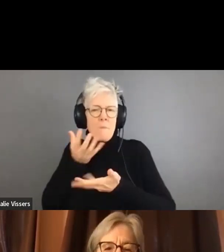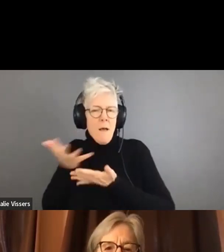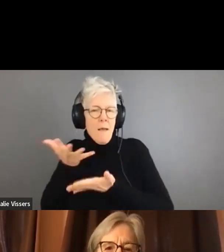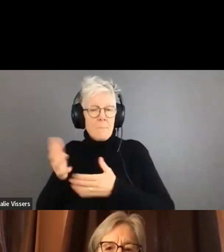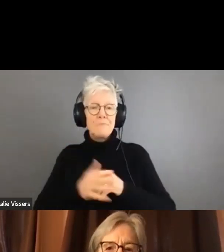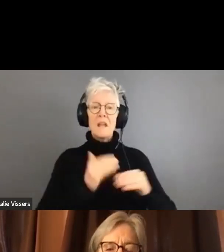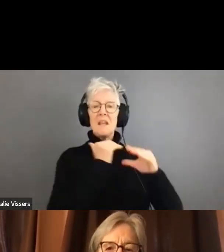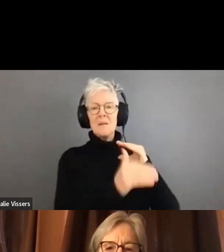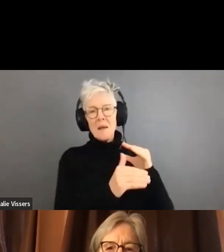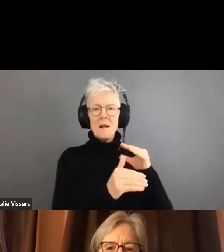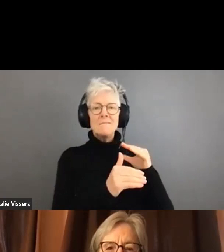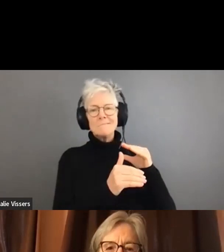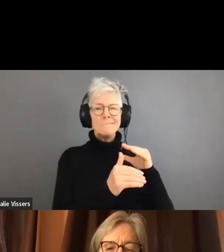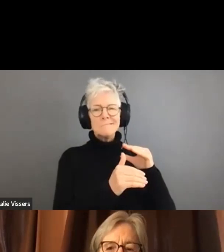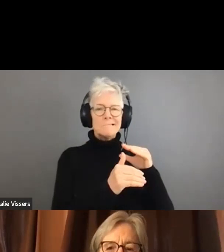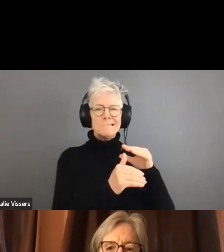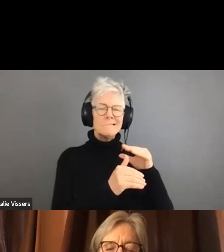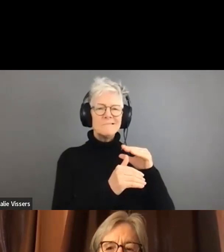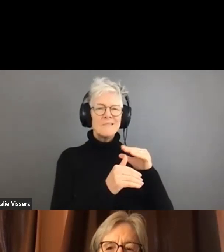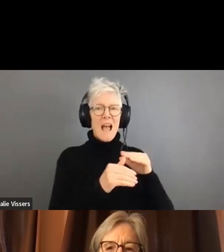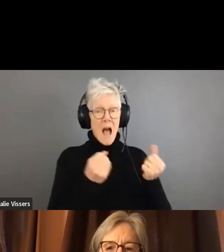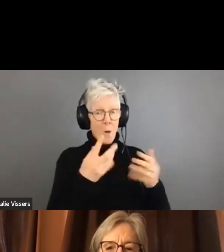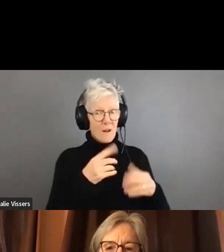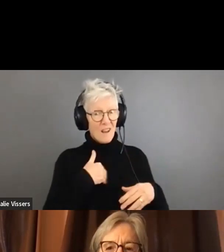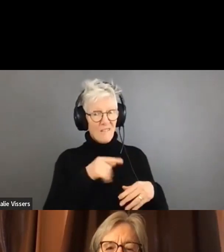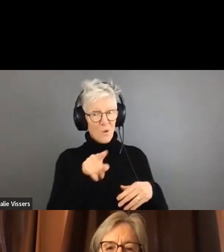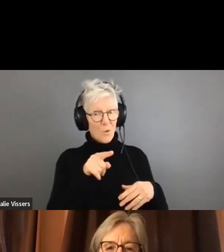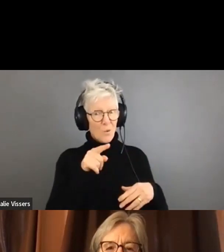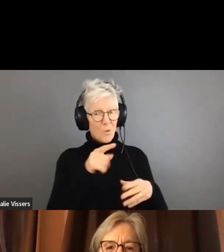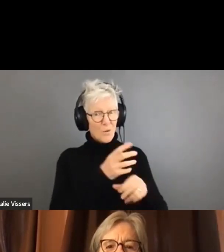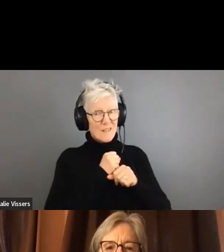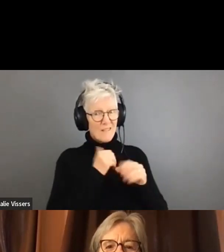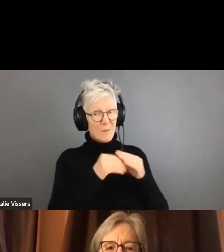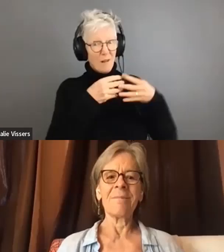Email is okay, but how many people get too many emails?